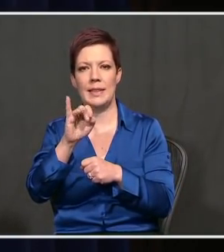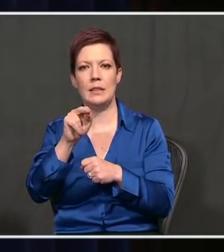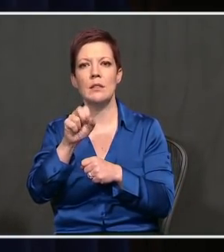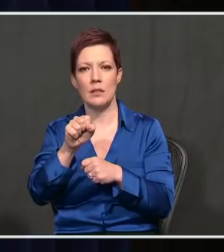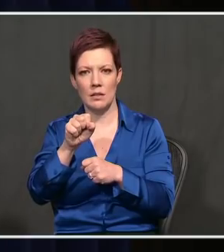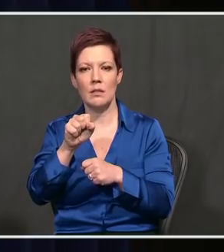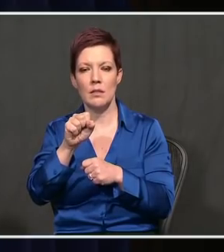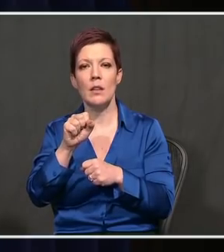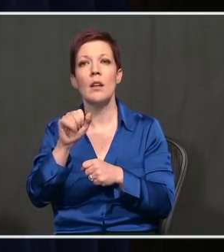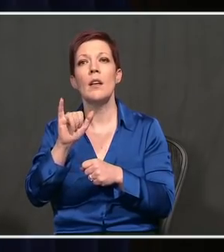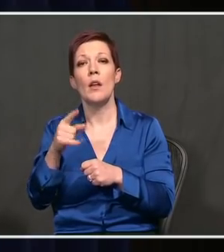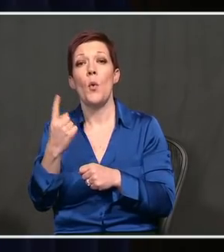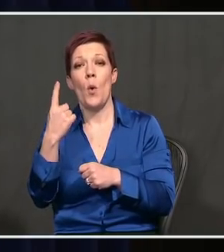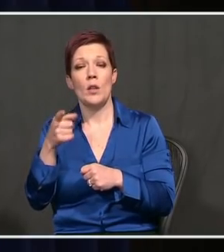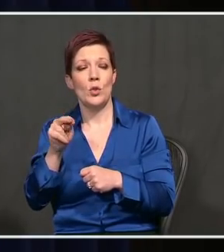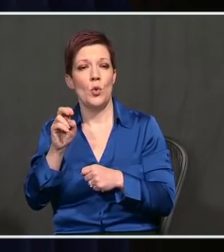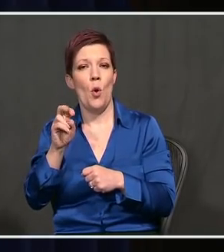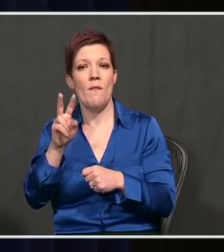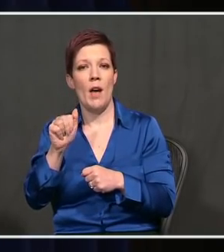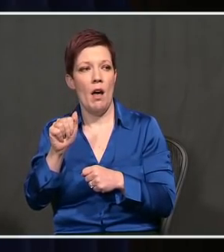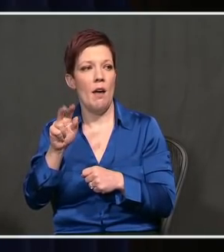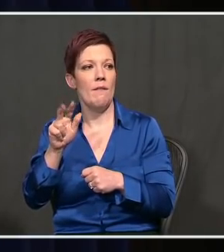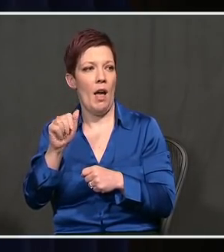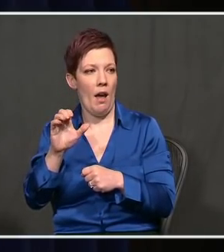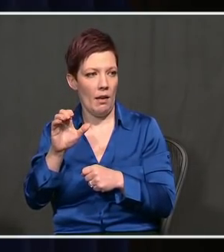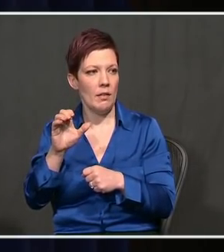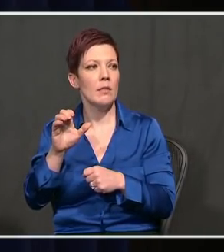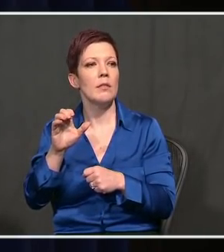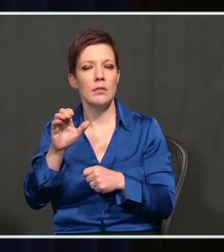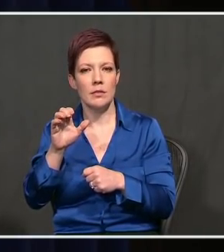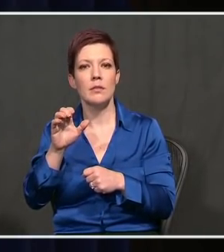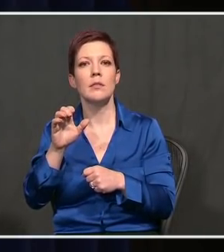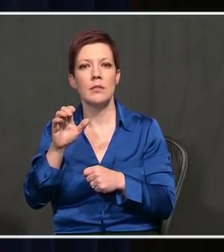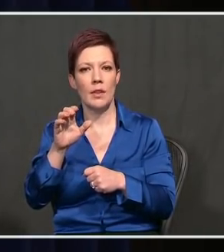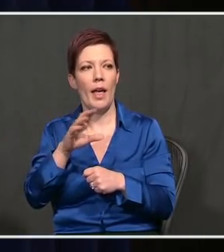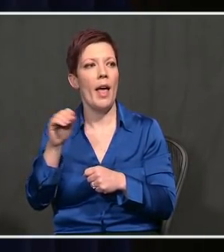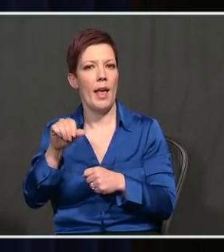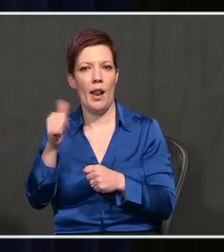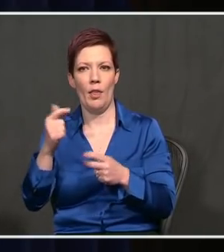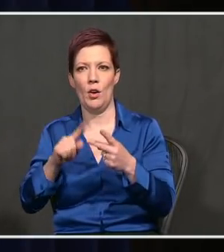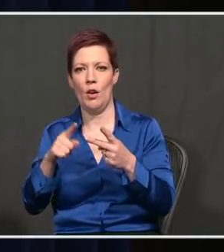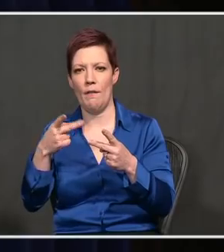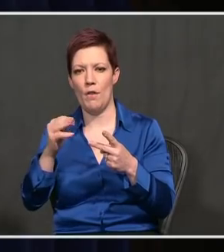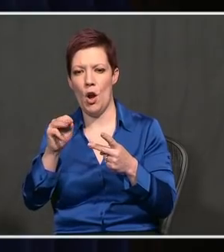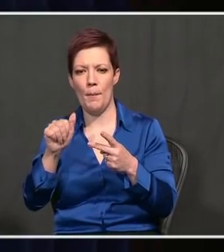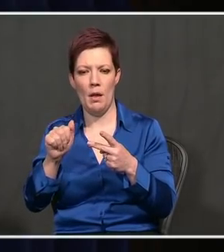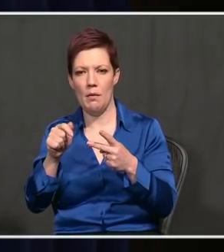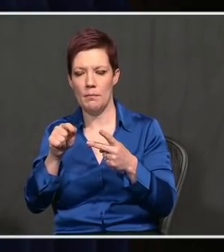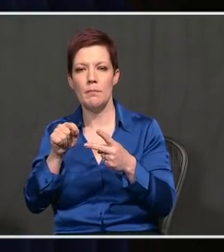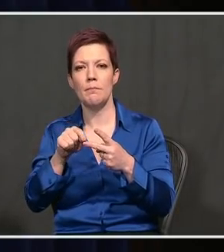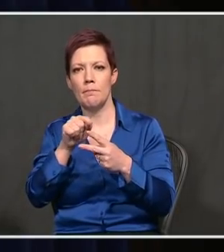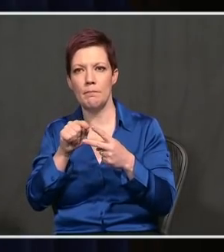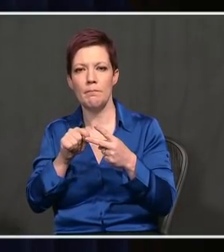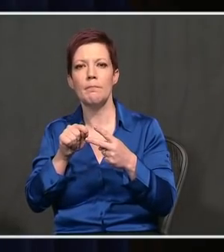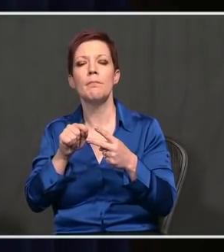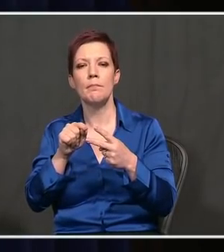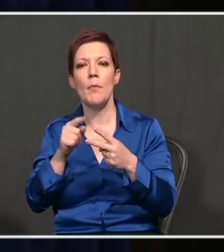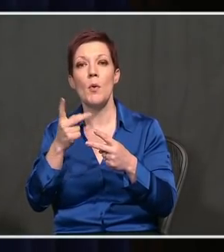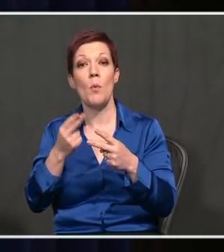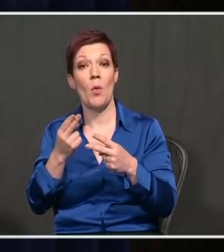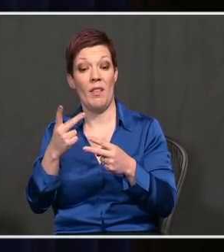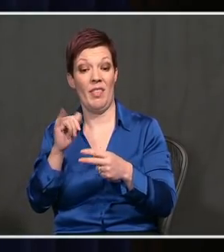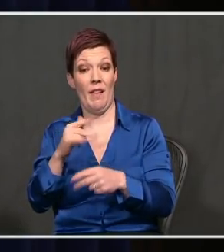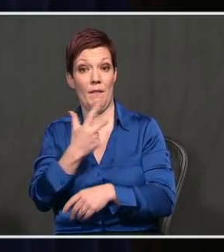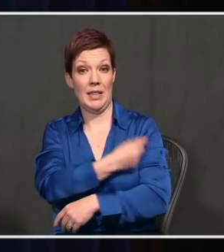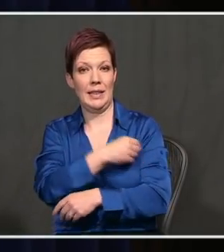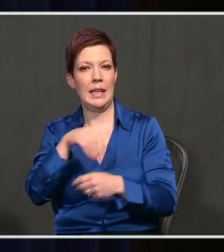by two large pharma and vaccine companies that put their efforts together, Sanofi and GlaxoSmithKline. These vaccines